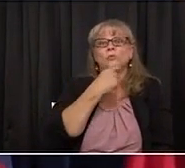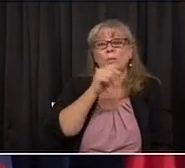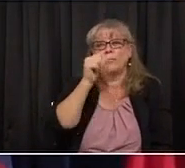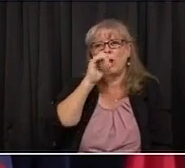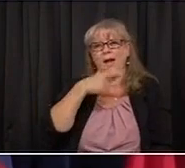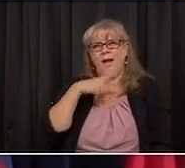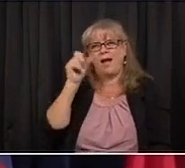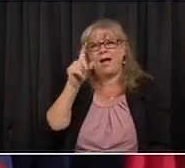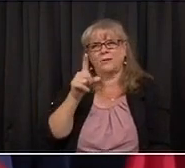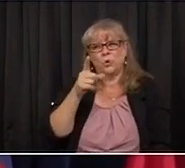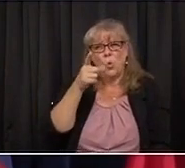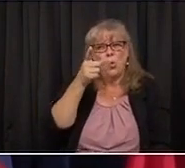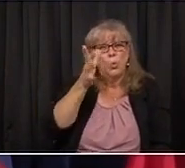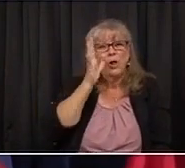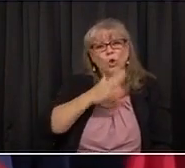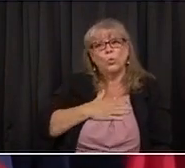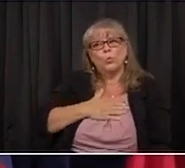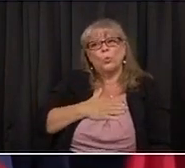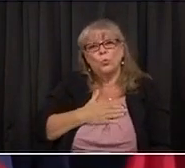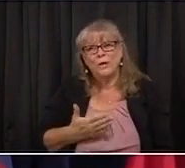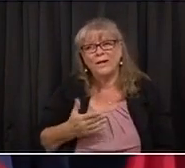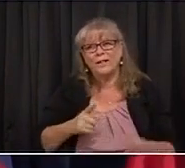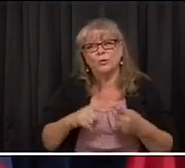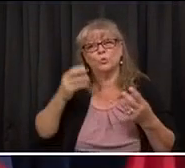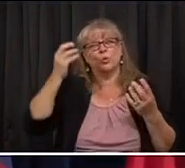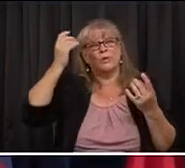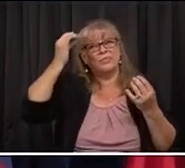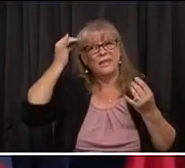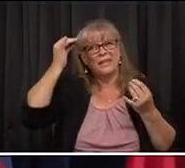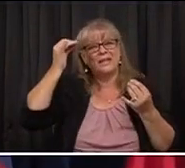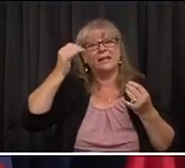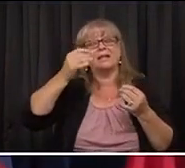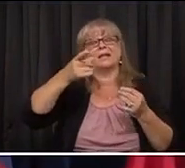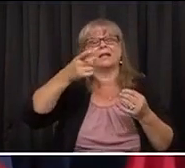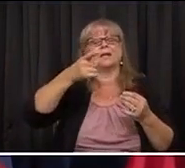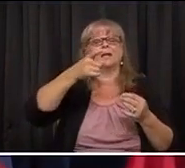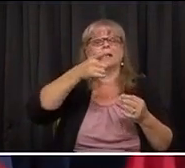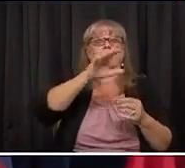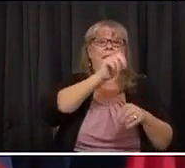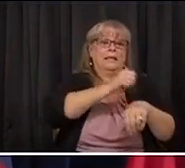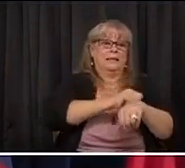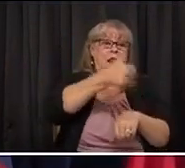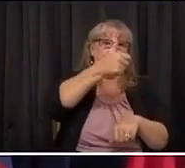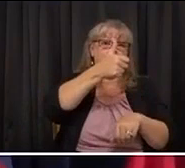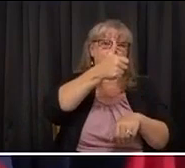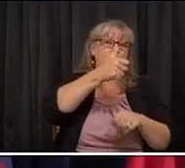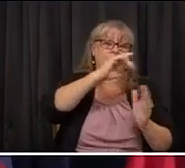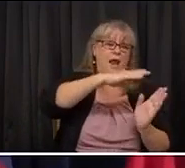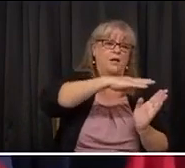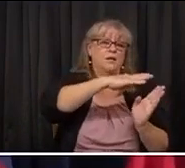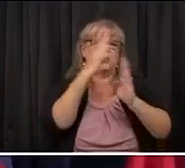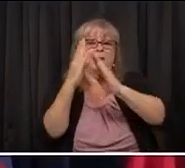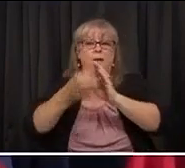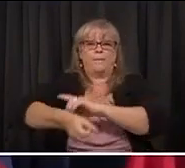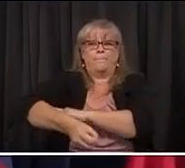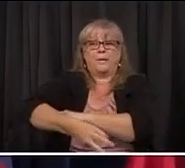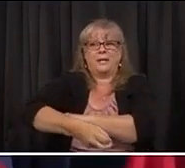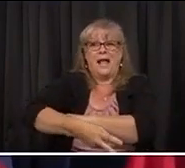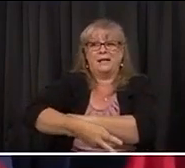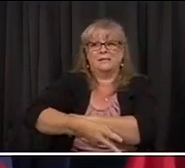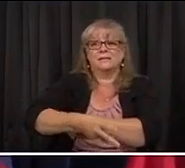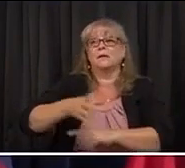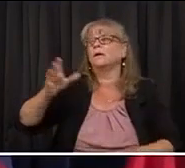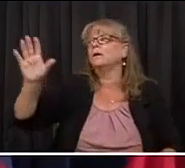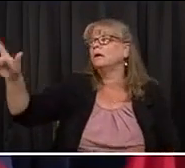perhaps moving that last call to midnight for restaurants. So yeah, that's where I hope to be. That would be the next phase.